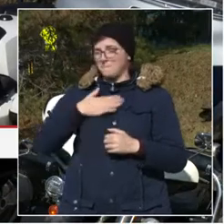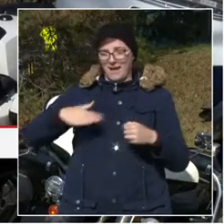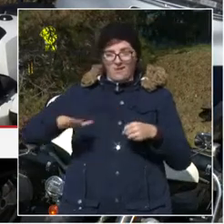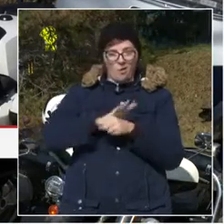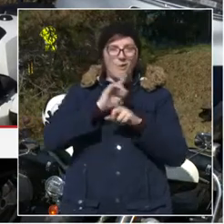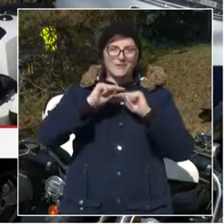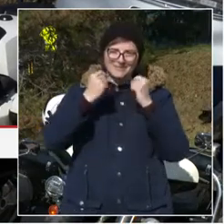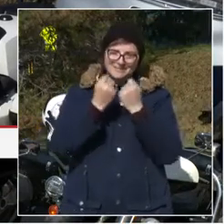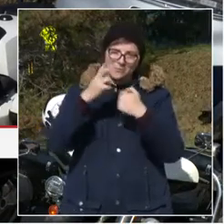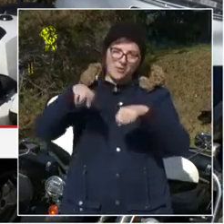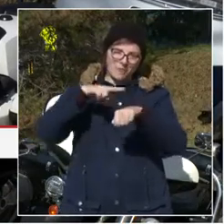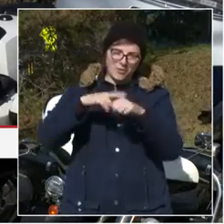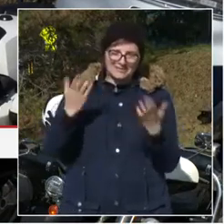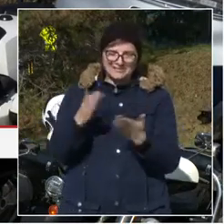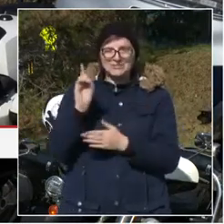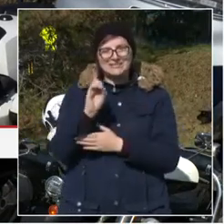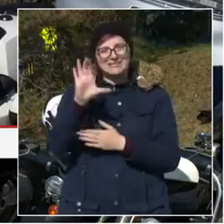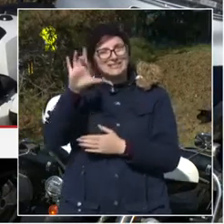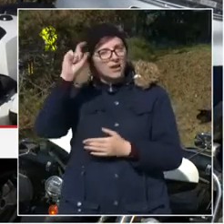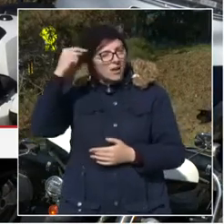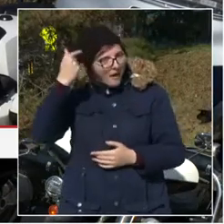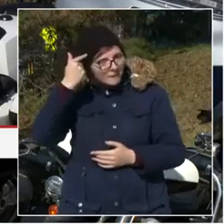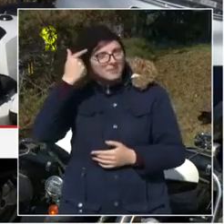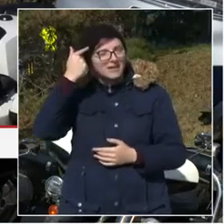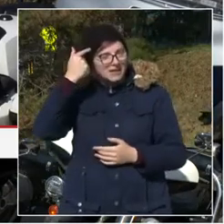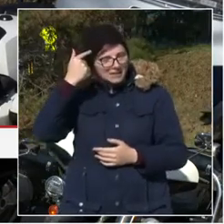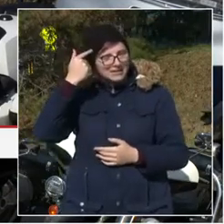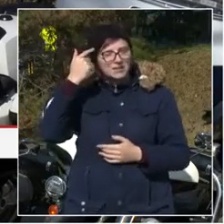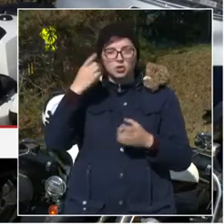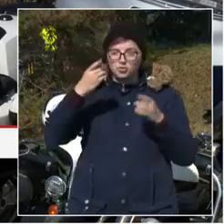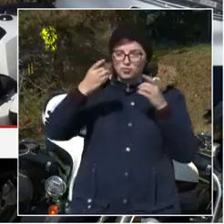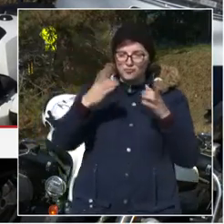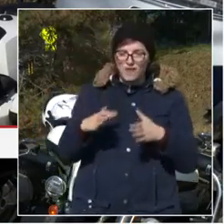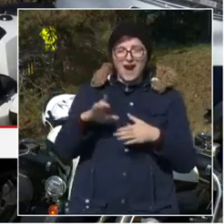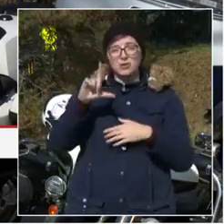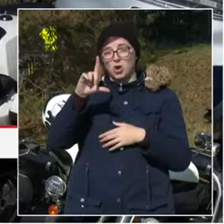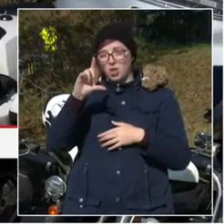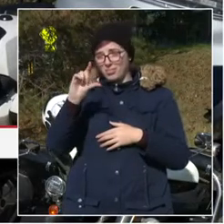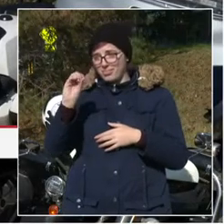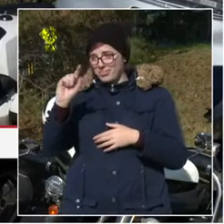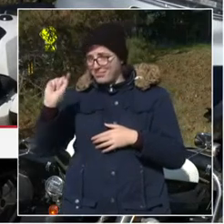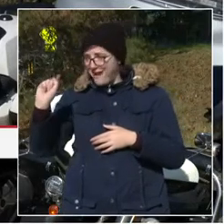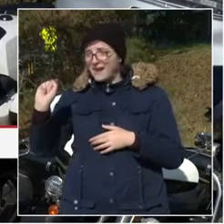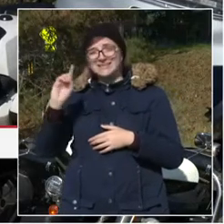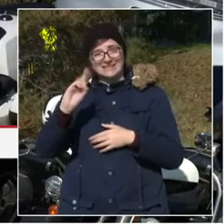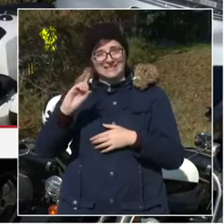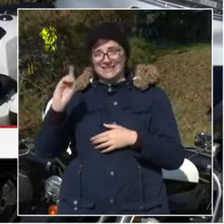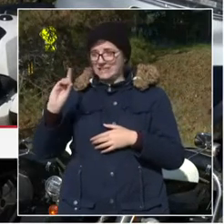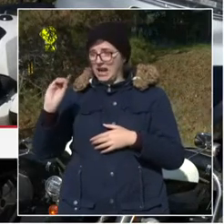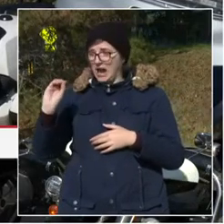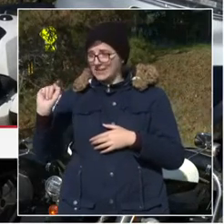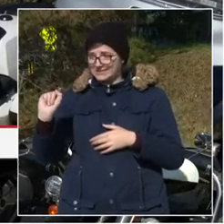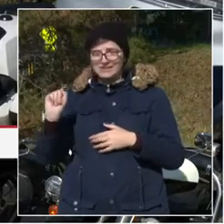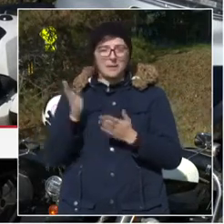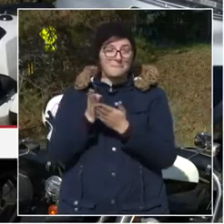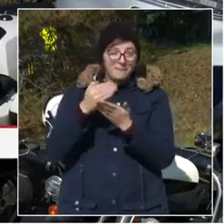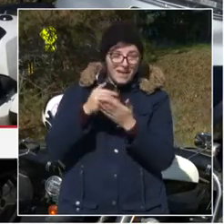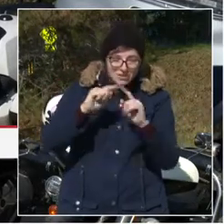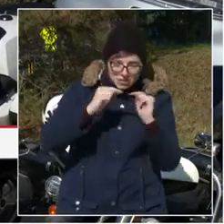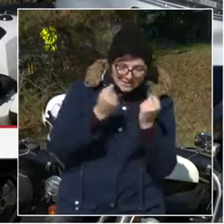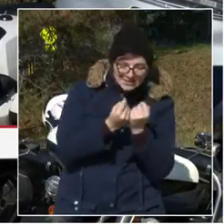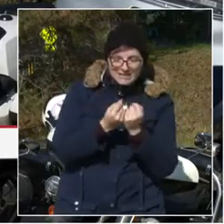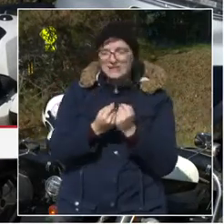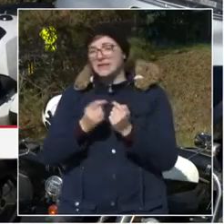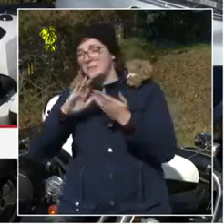of course, in D.C. government, starting with Director Everett Lott at DDOT. My budget team, the